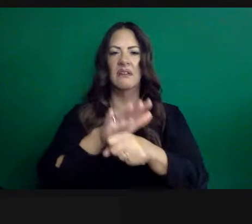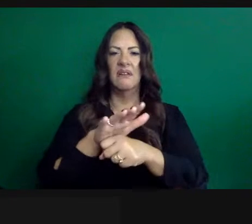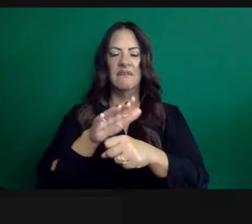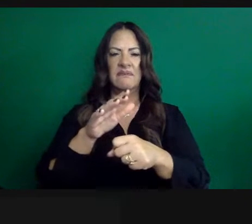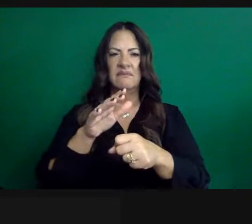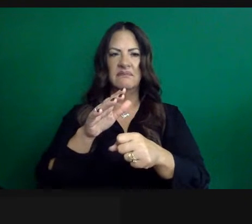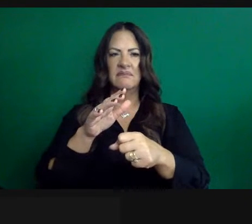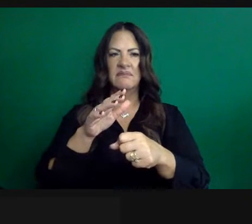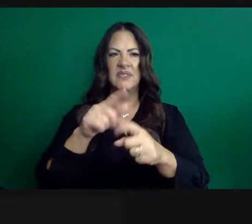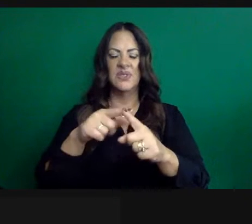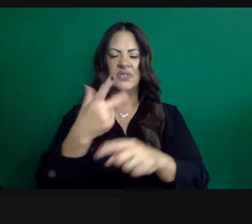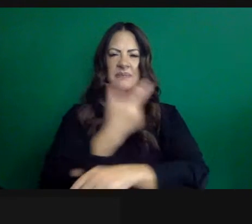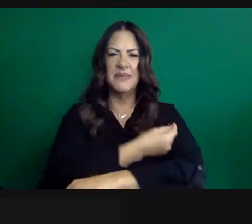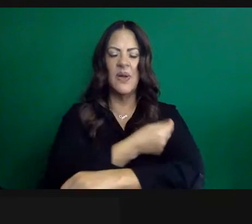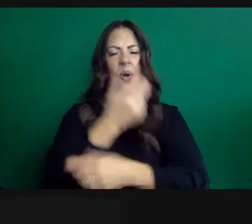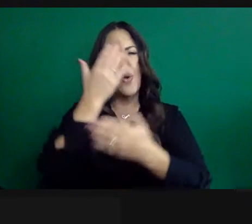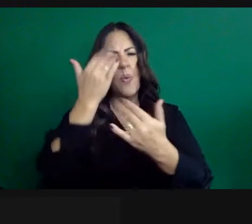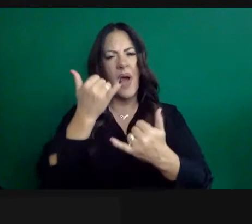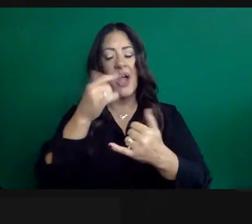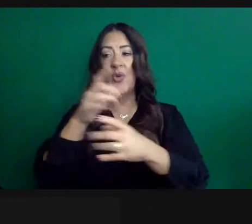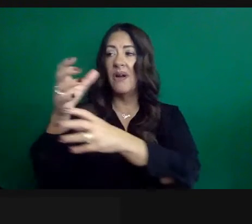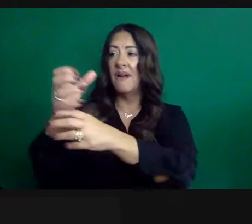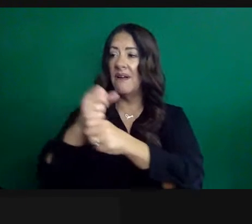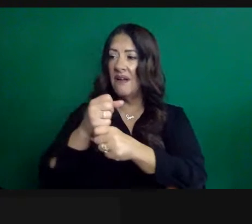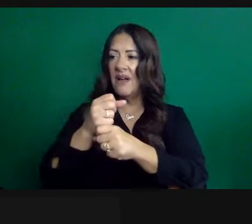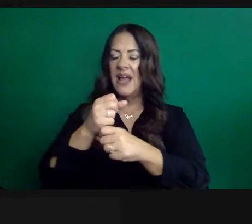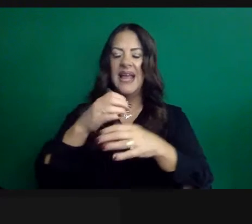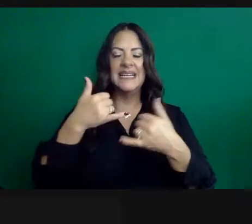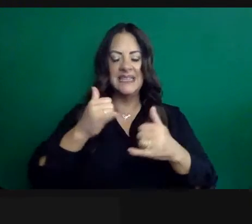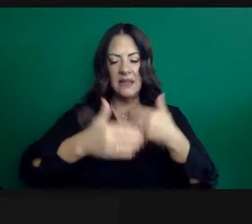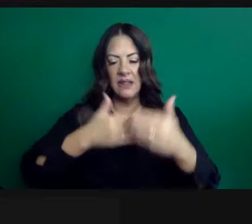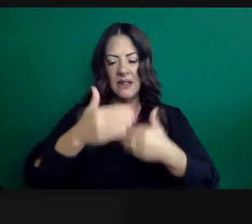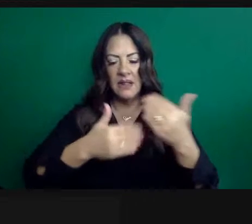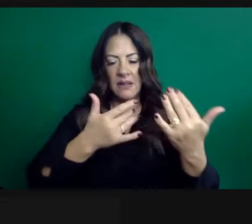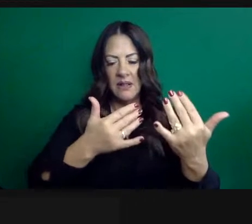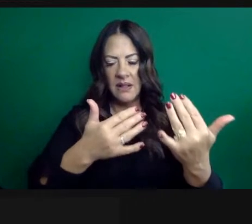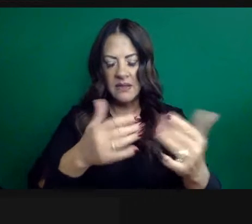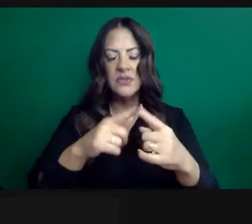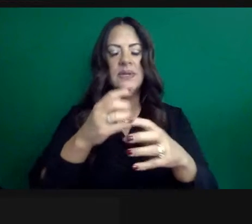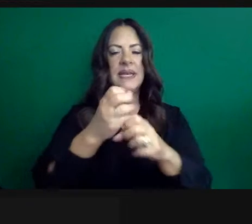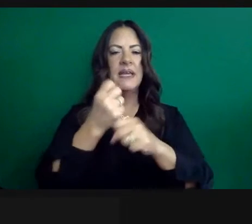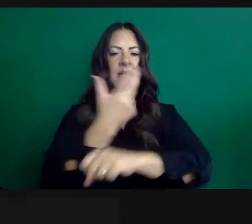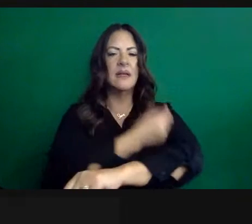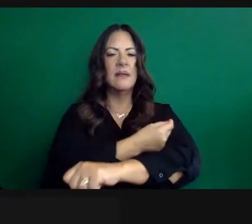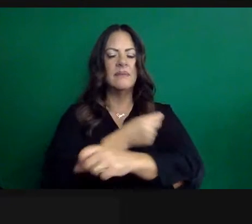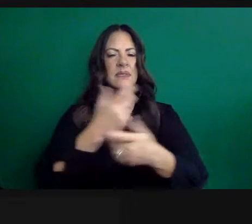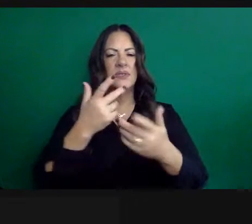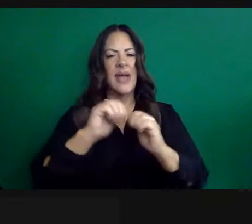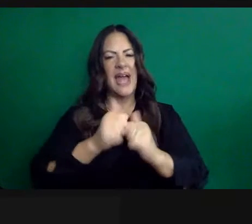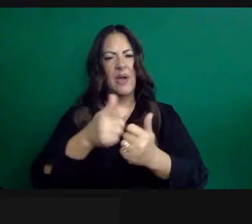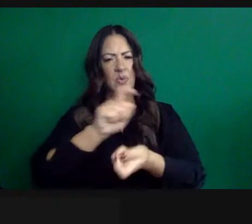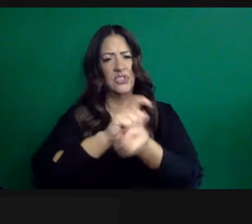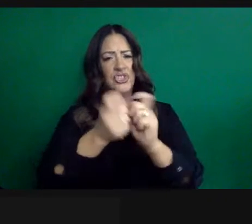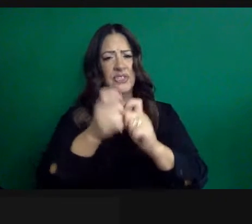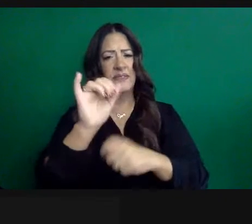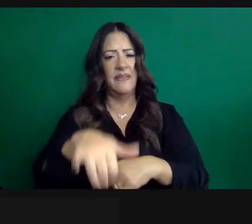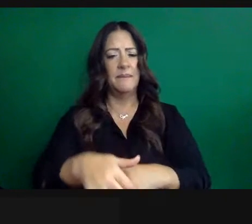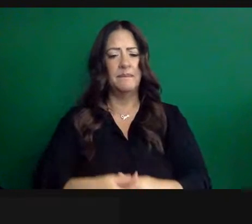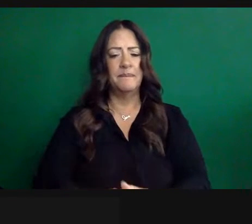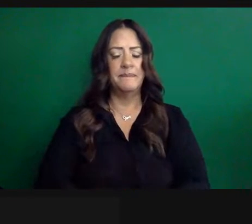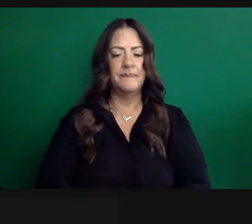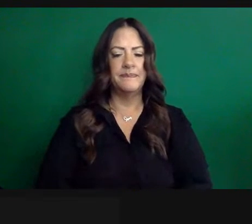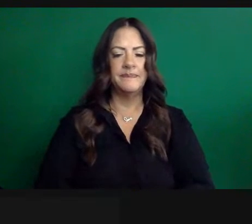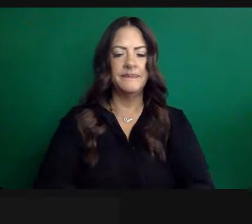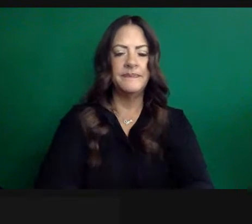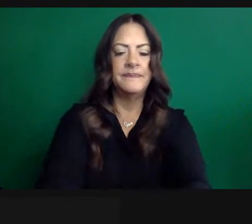so long to get people the vaccine, and how does that change? So again,